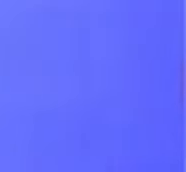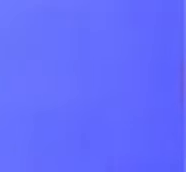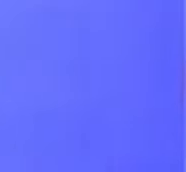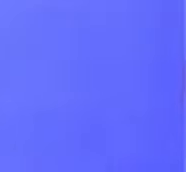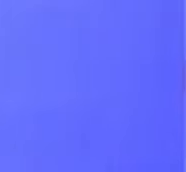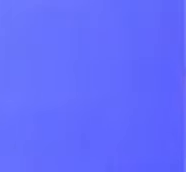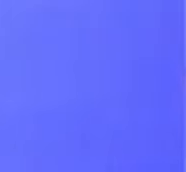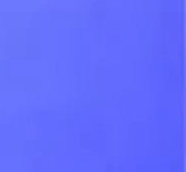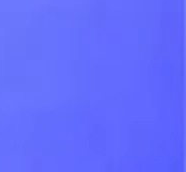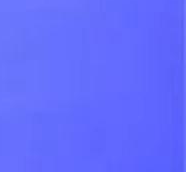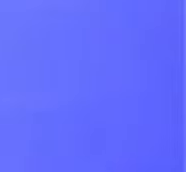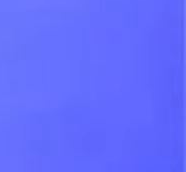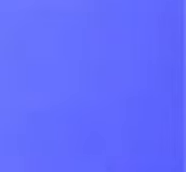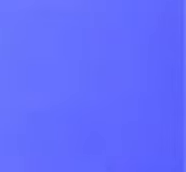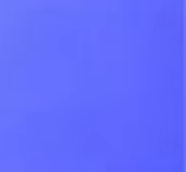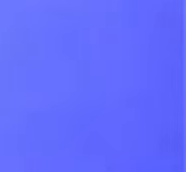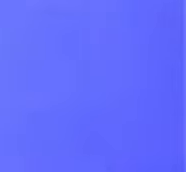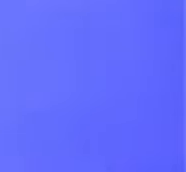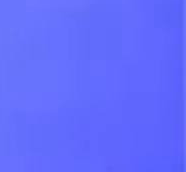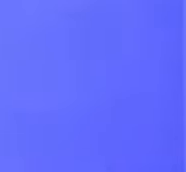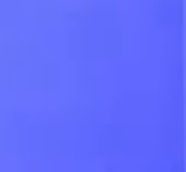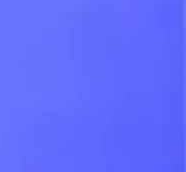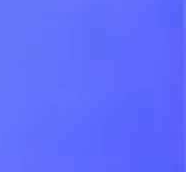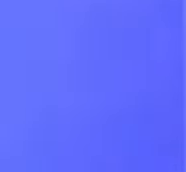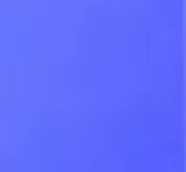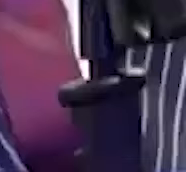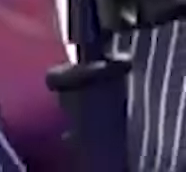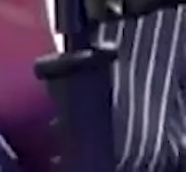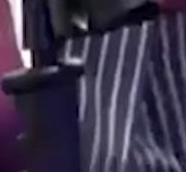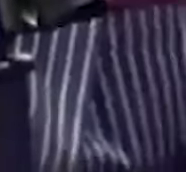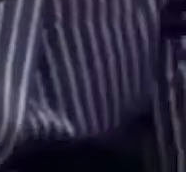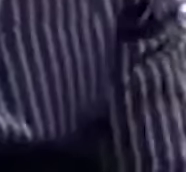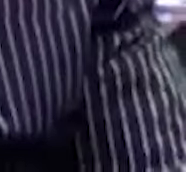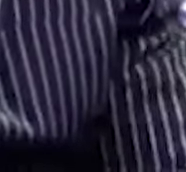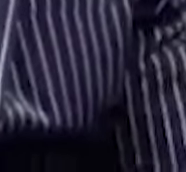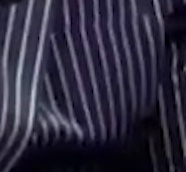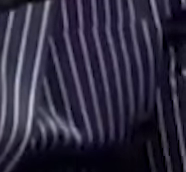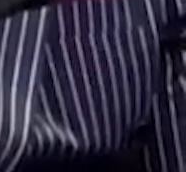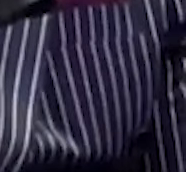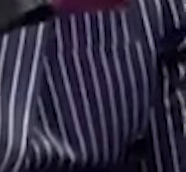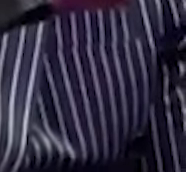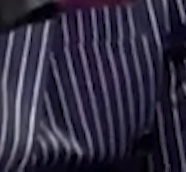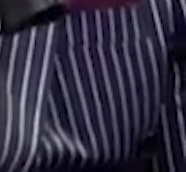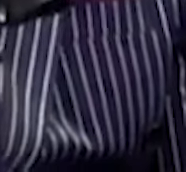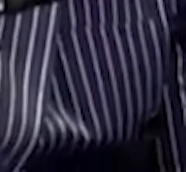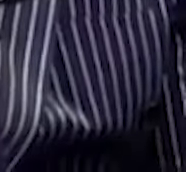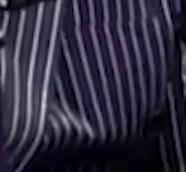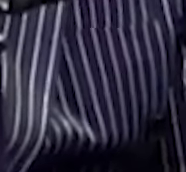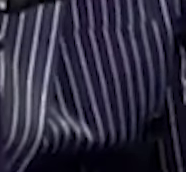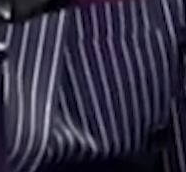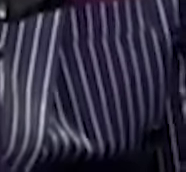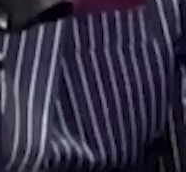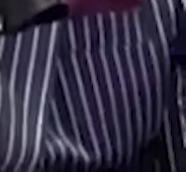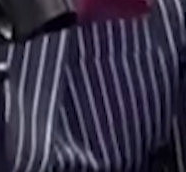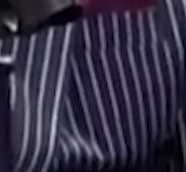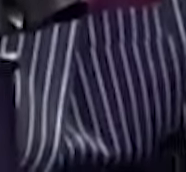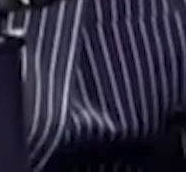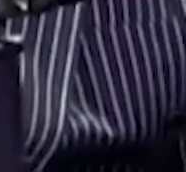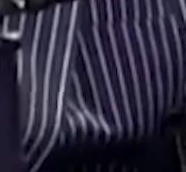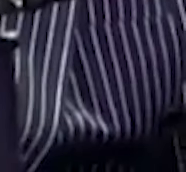to activate it? You shall be exalted above all the nations of the earth, and this blessing shall come upon you